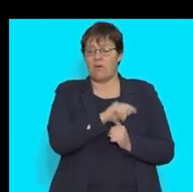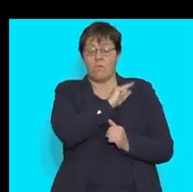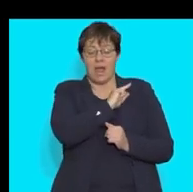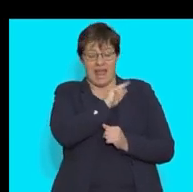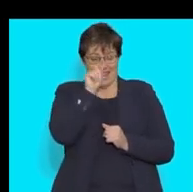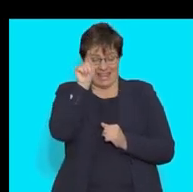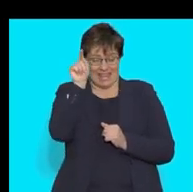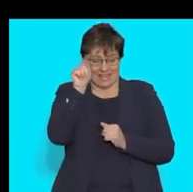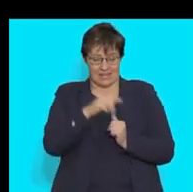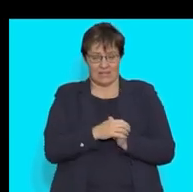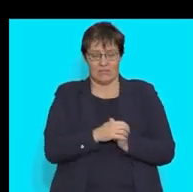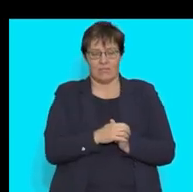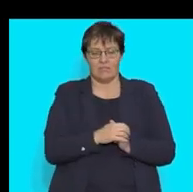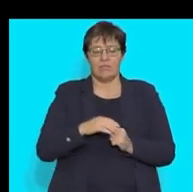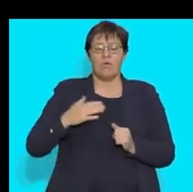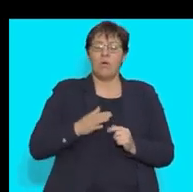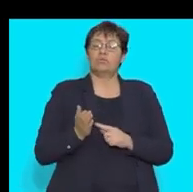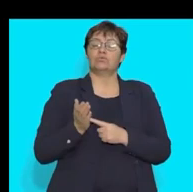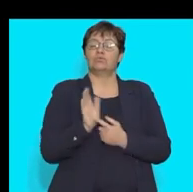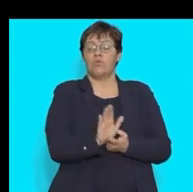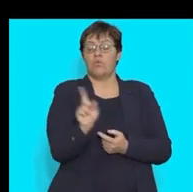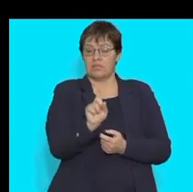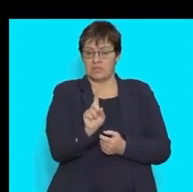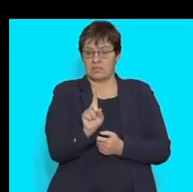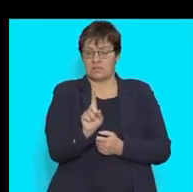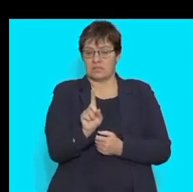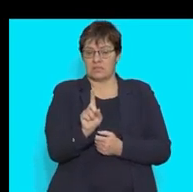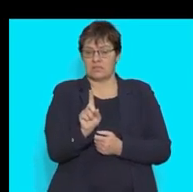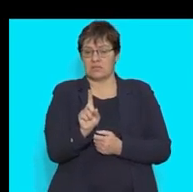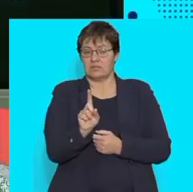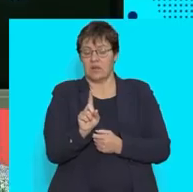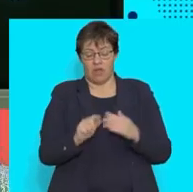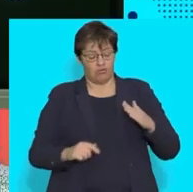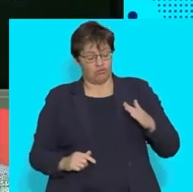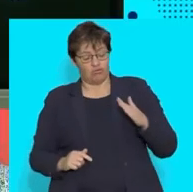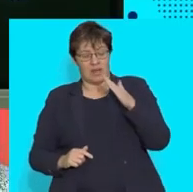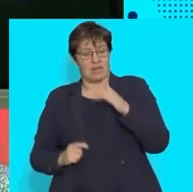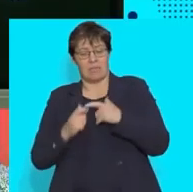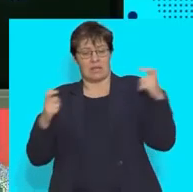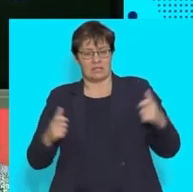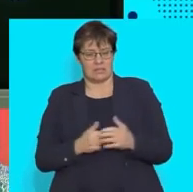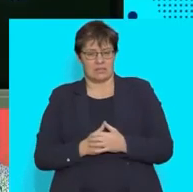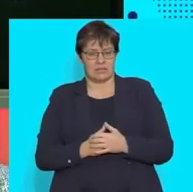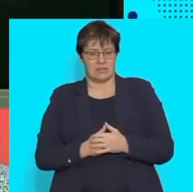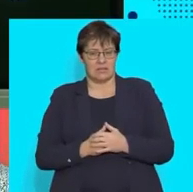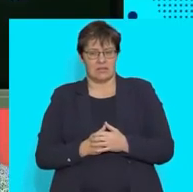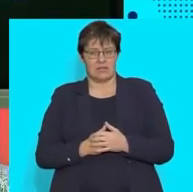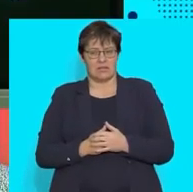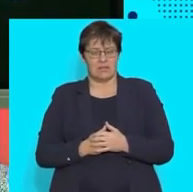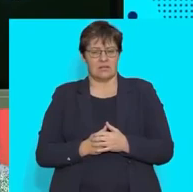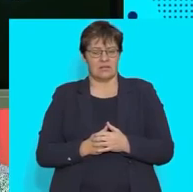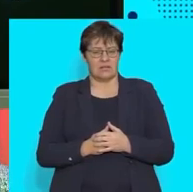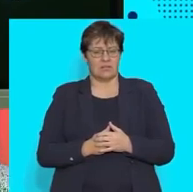And the reason I'm taking that one is I want to show the biggest gradient. Don't just take gradients that are